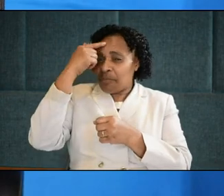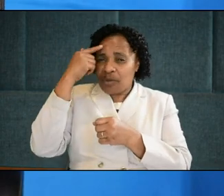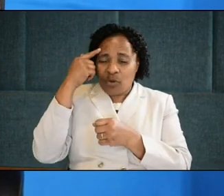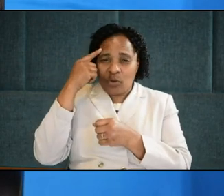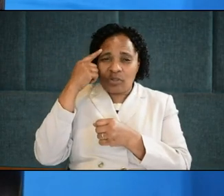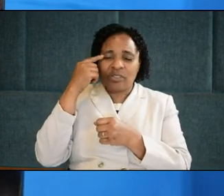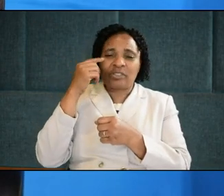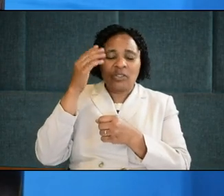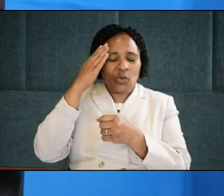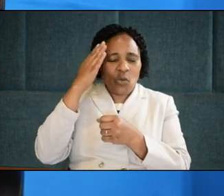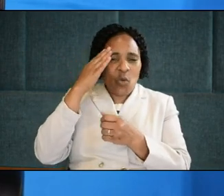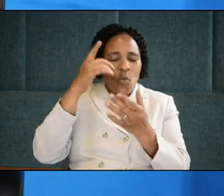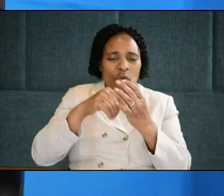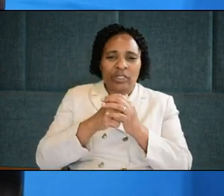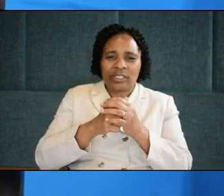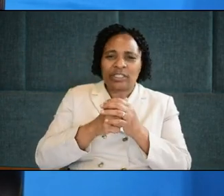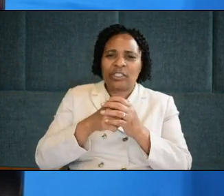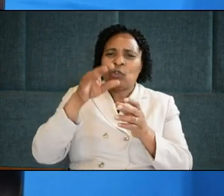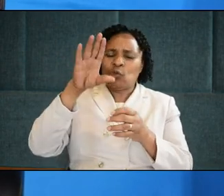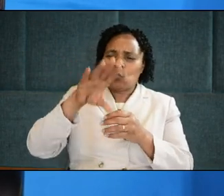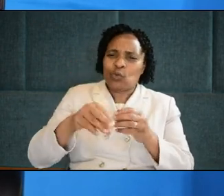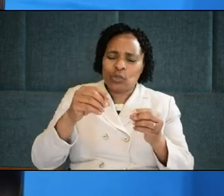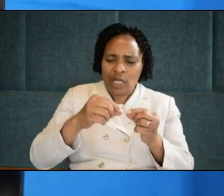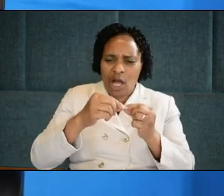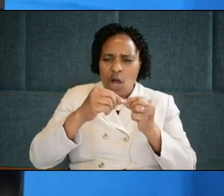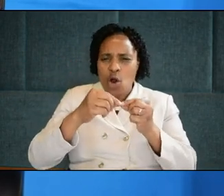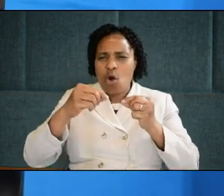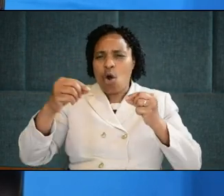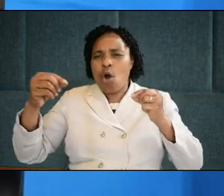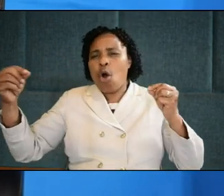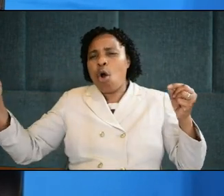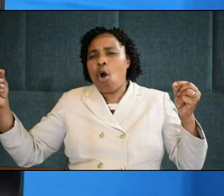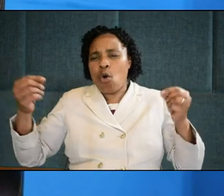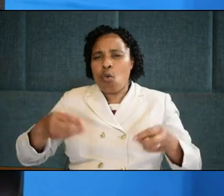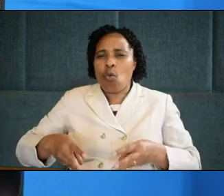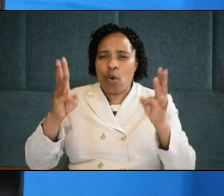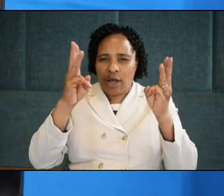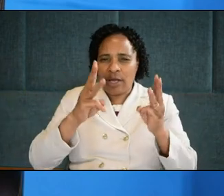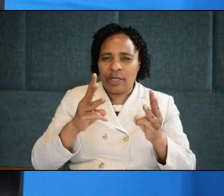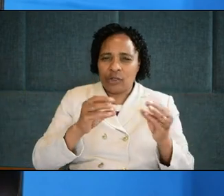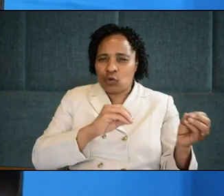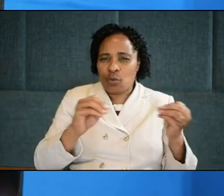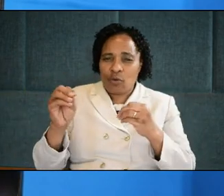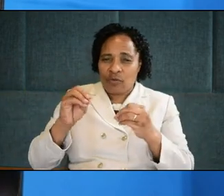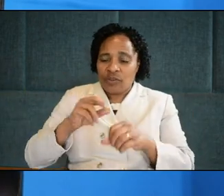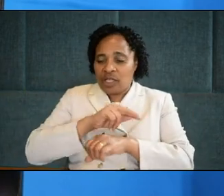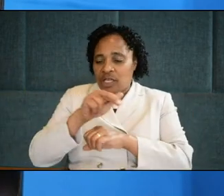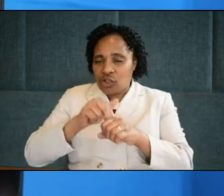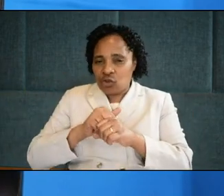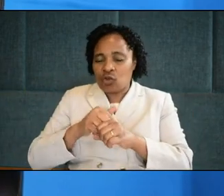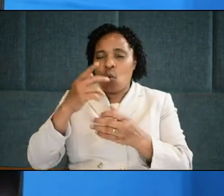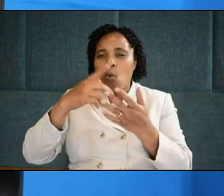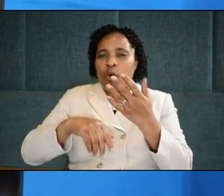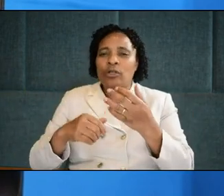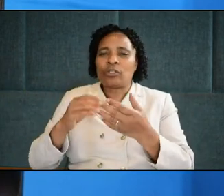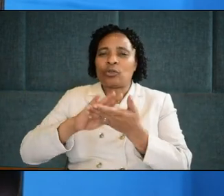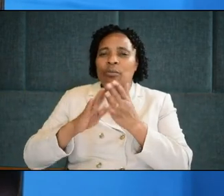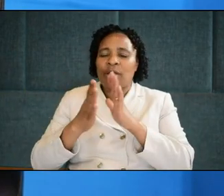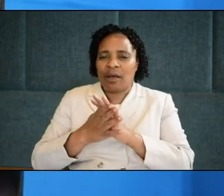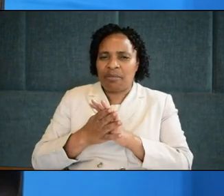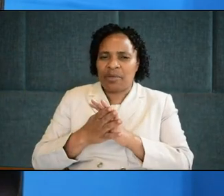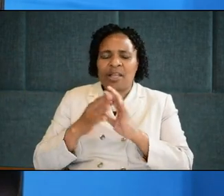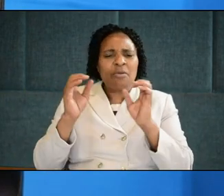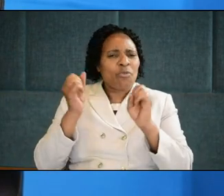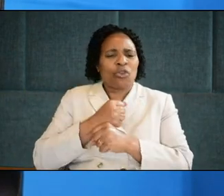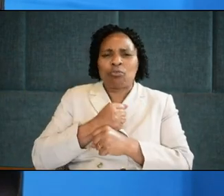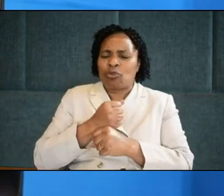we know that, you know, God took them on a slightly longer route in order to mold them into the nation that he wanted them to become. Mm-hmm. But that shouldn't have taken